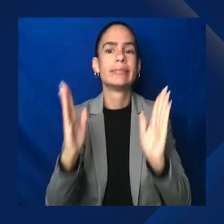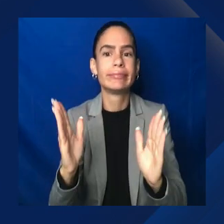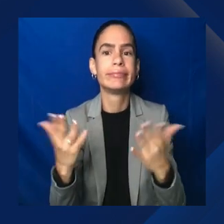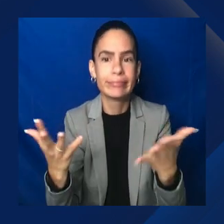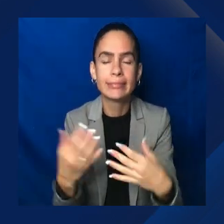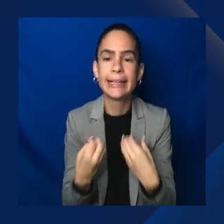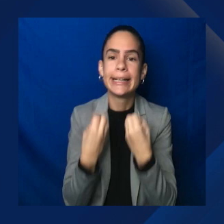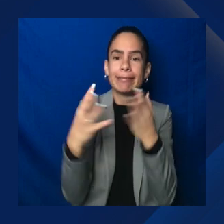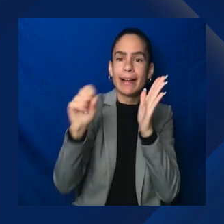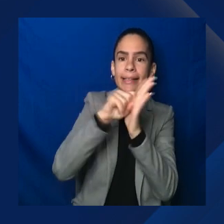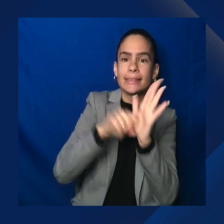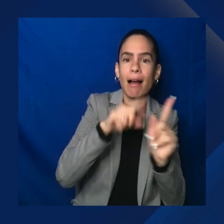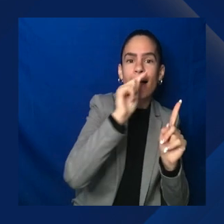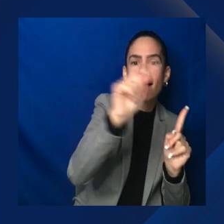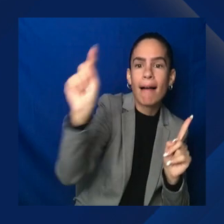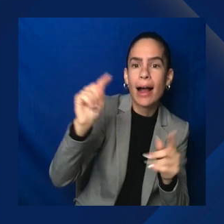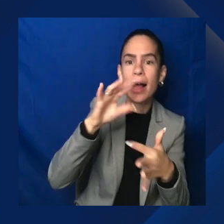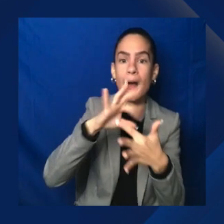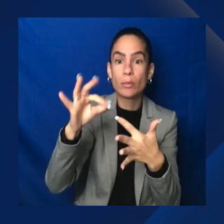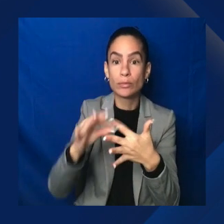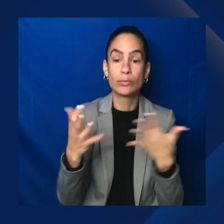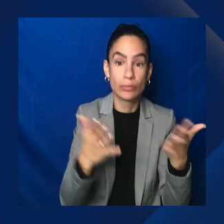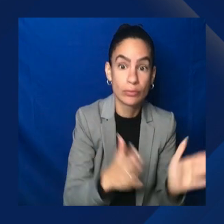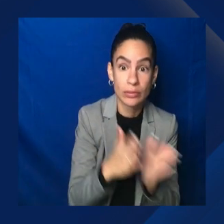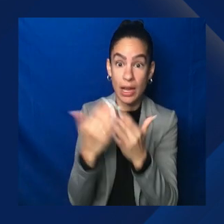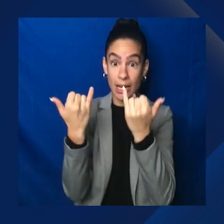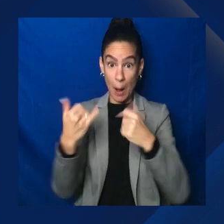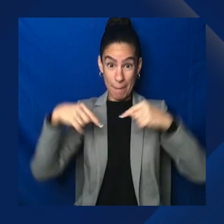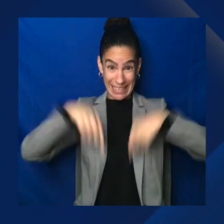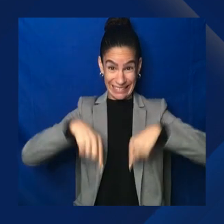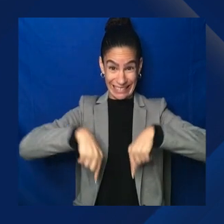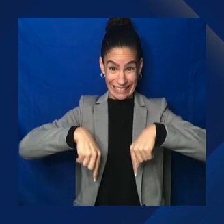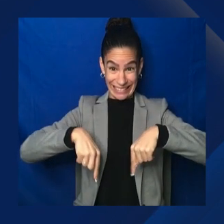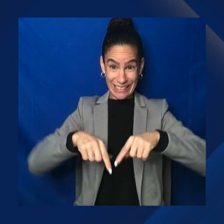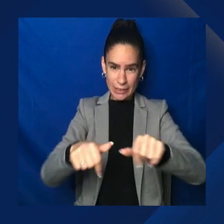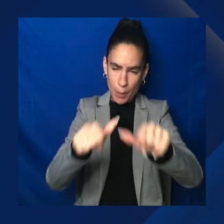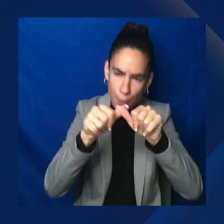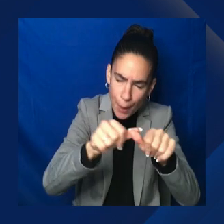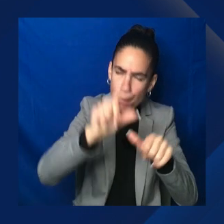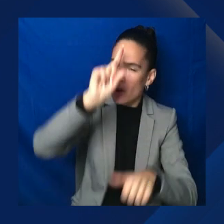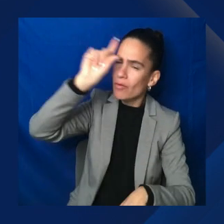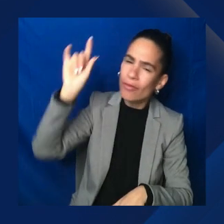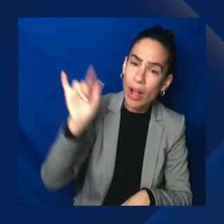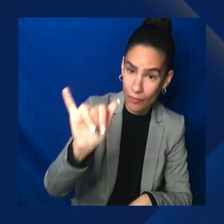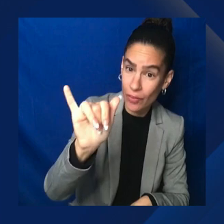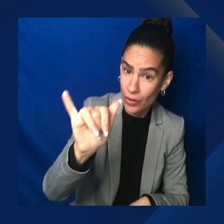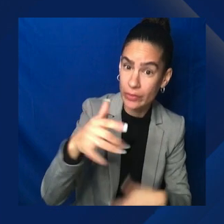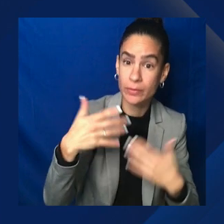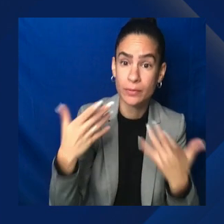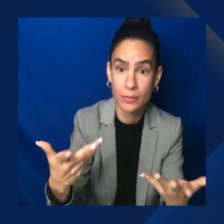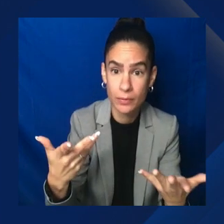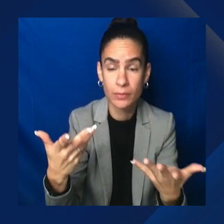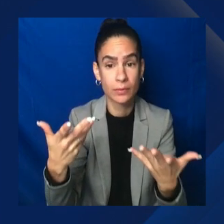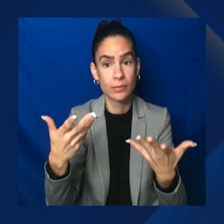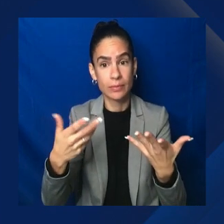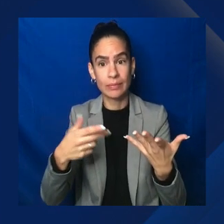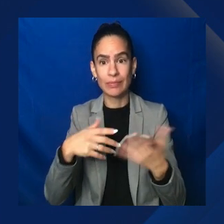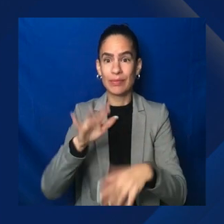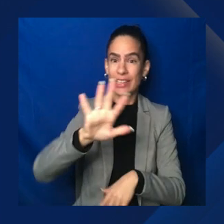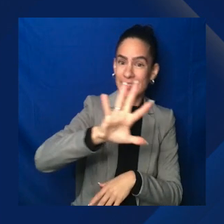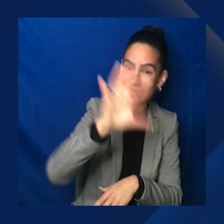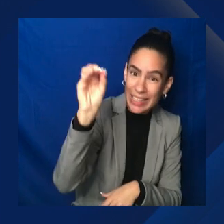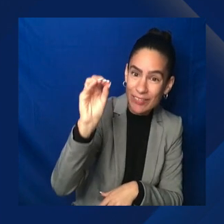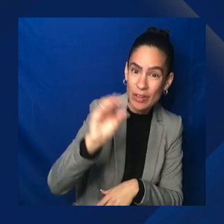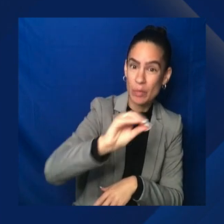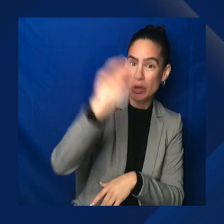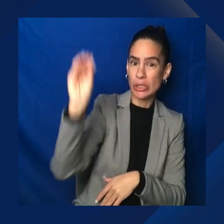make it forever. Over one half of births are covered by Medicaid, and for Black